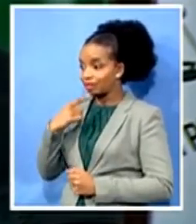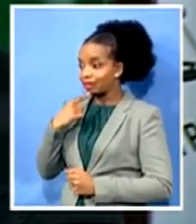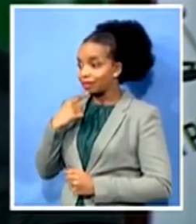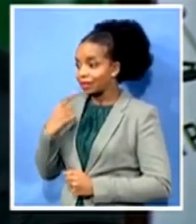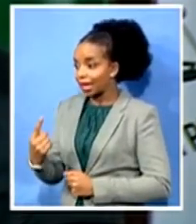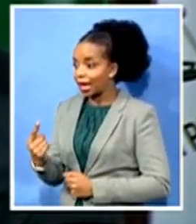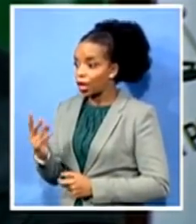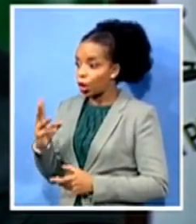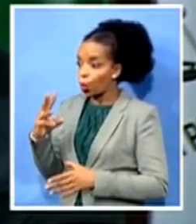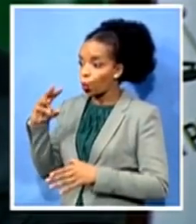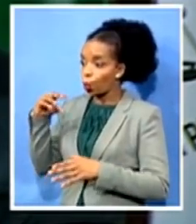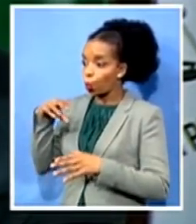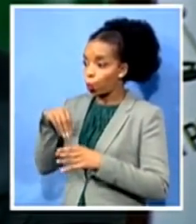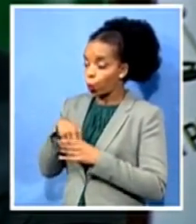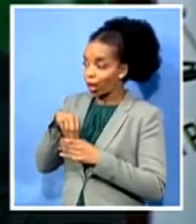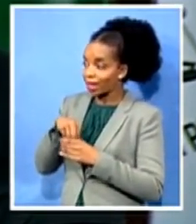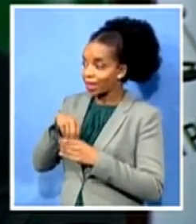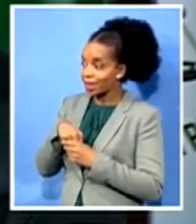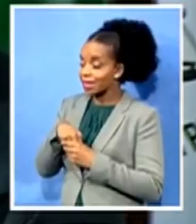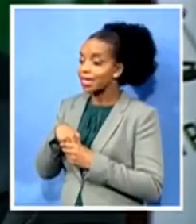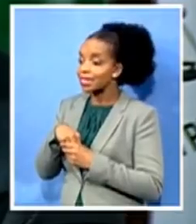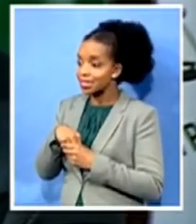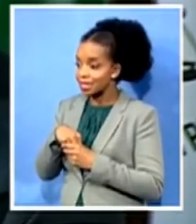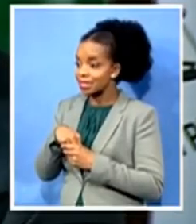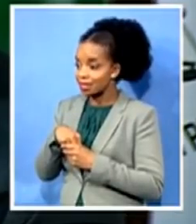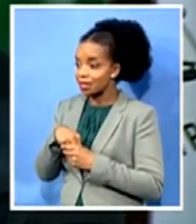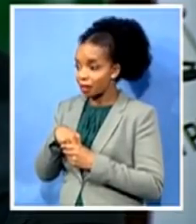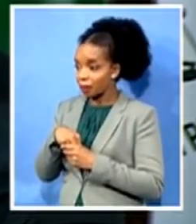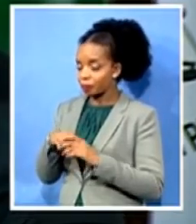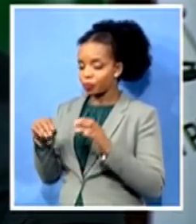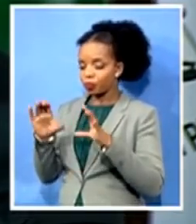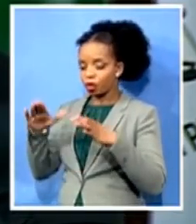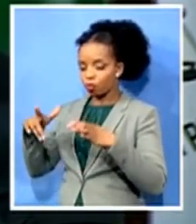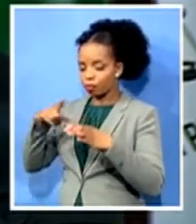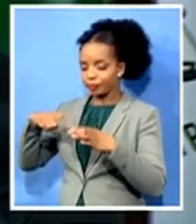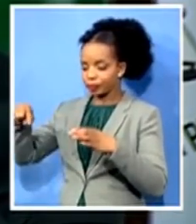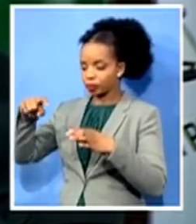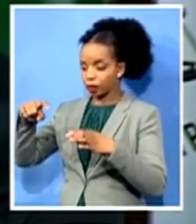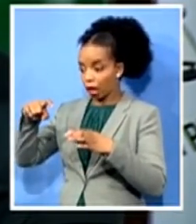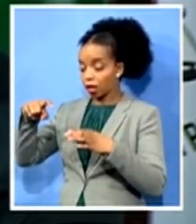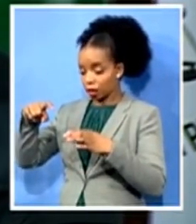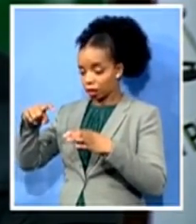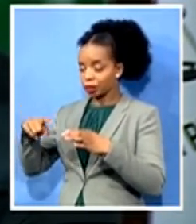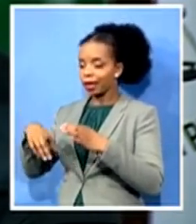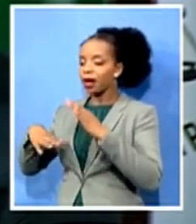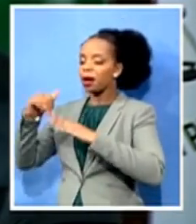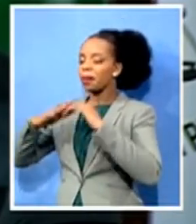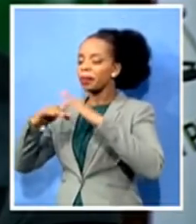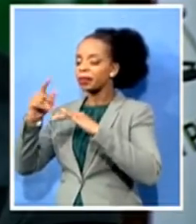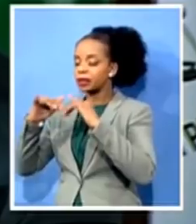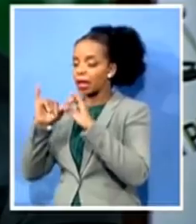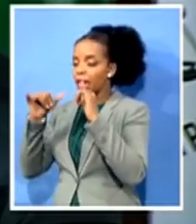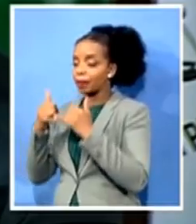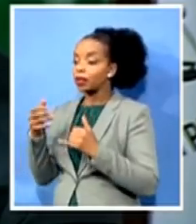the group of contractors who were either already on the database or who had put in